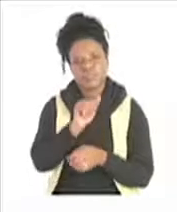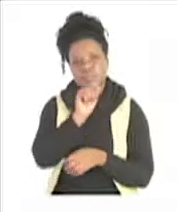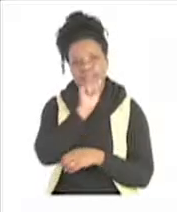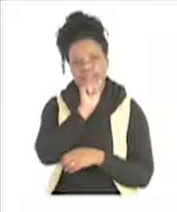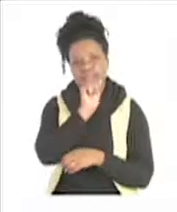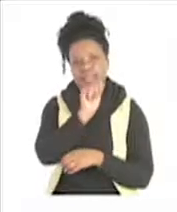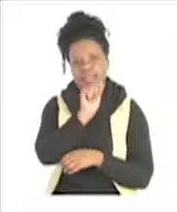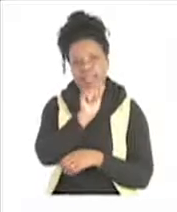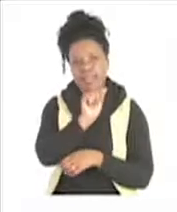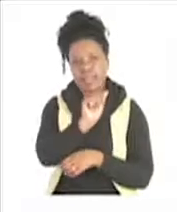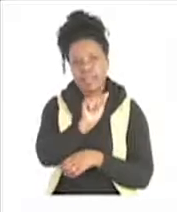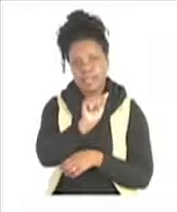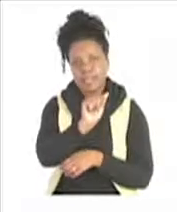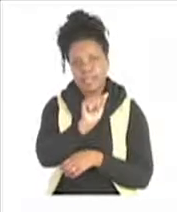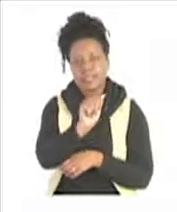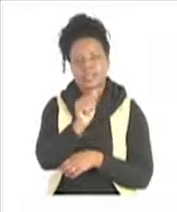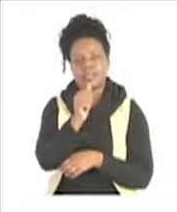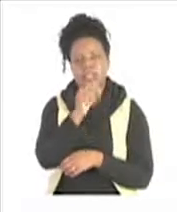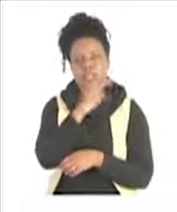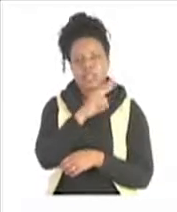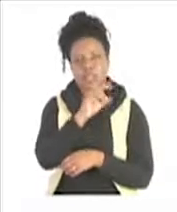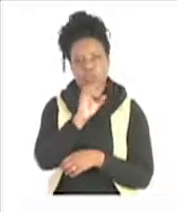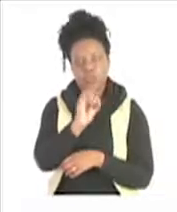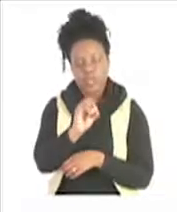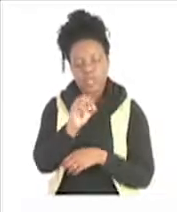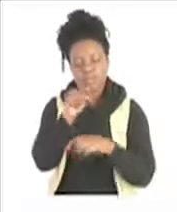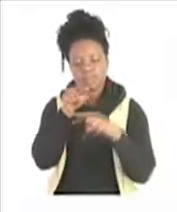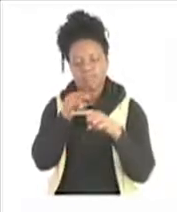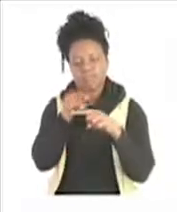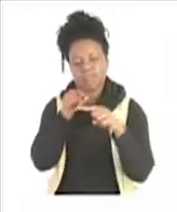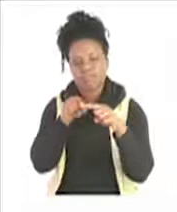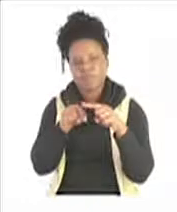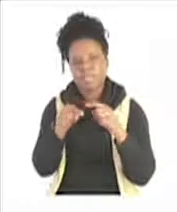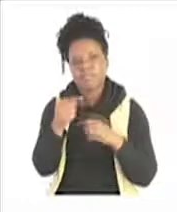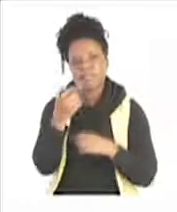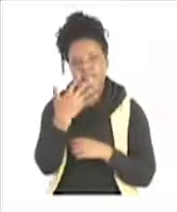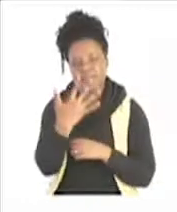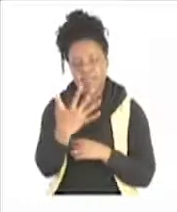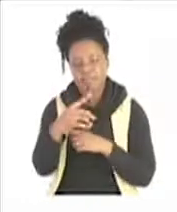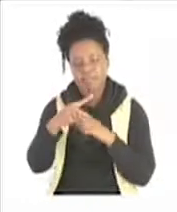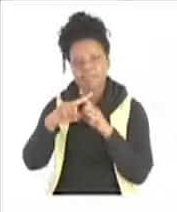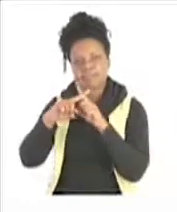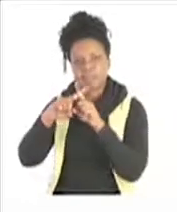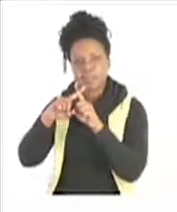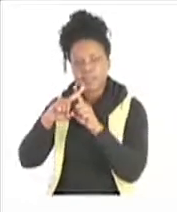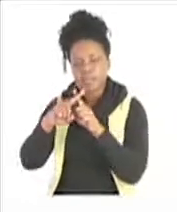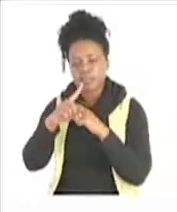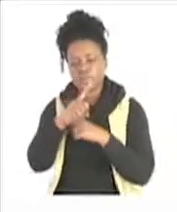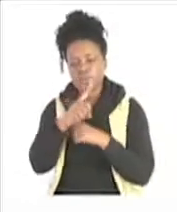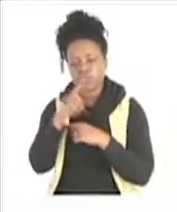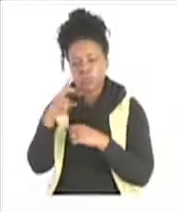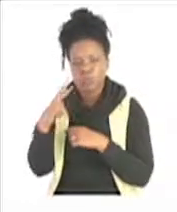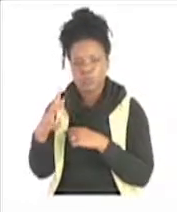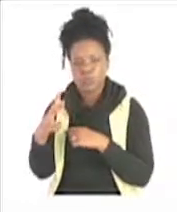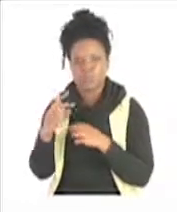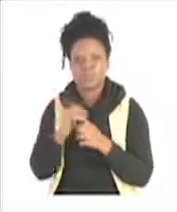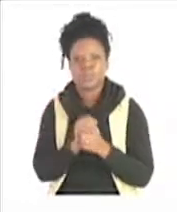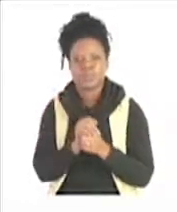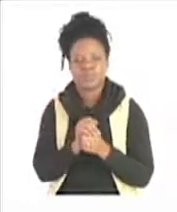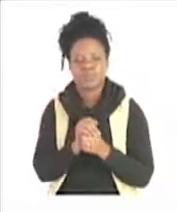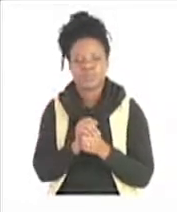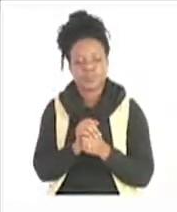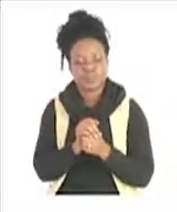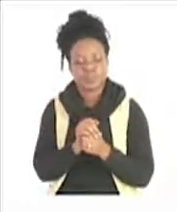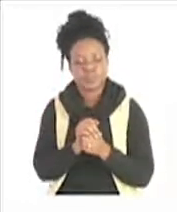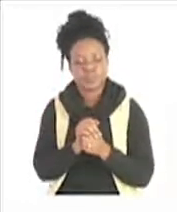try. 20 divided by 5 times 12.